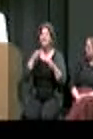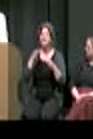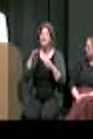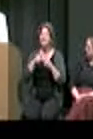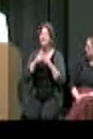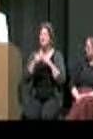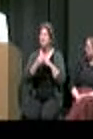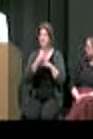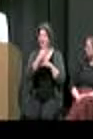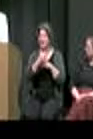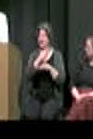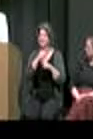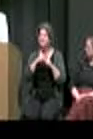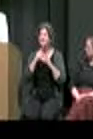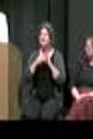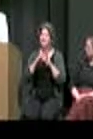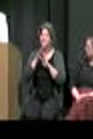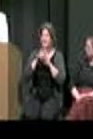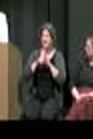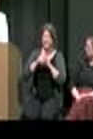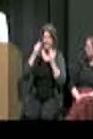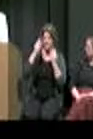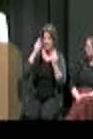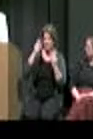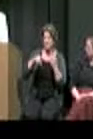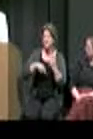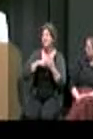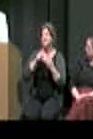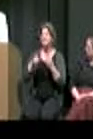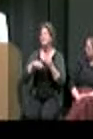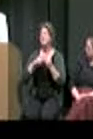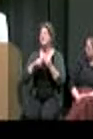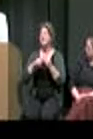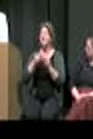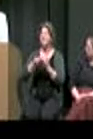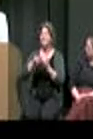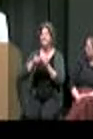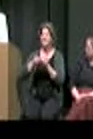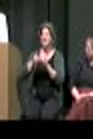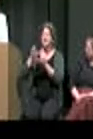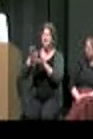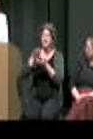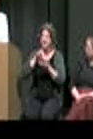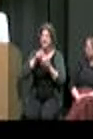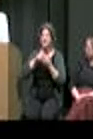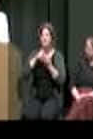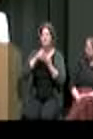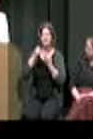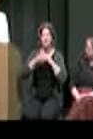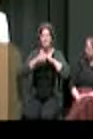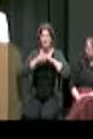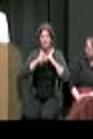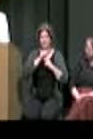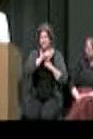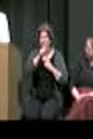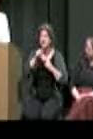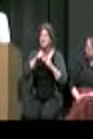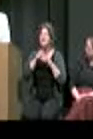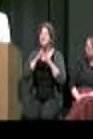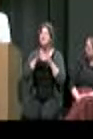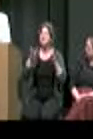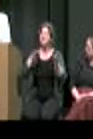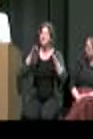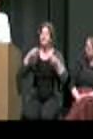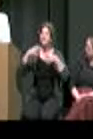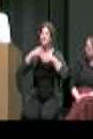couple slides, providing some background information on the funding, the project partners, and just a general overview of